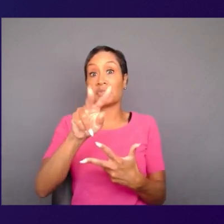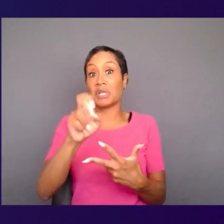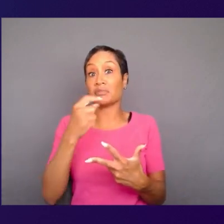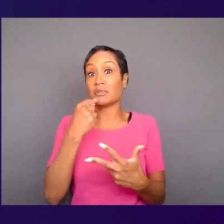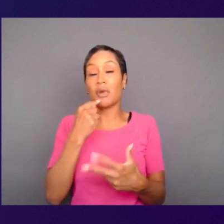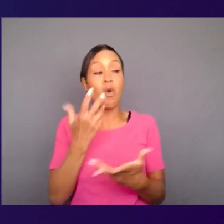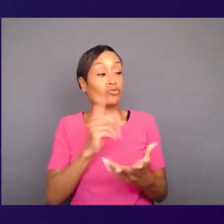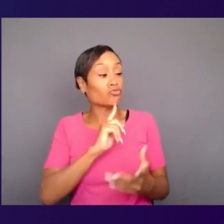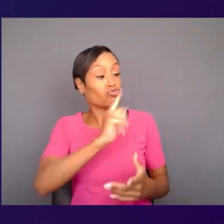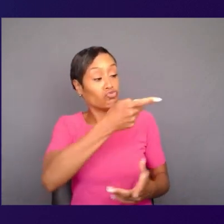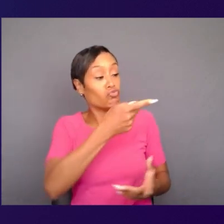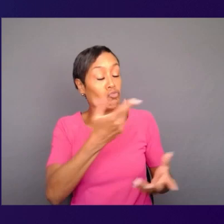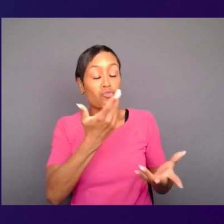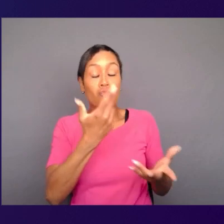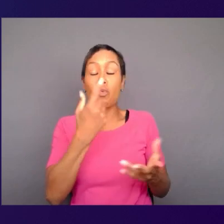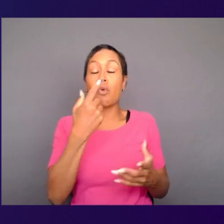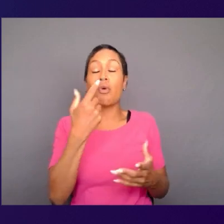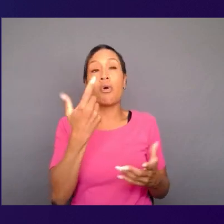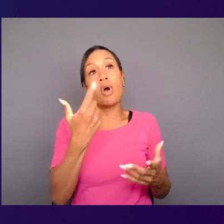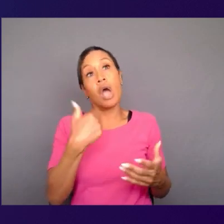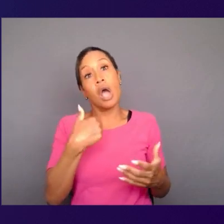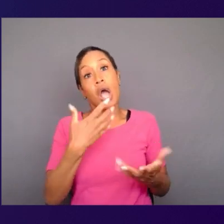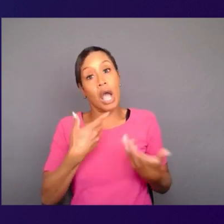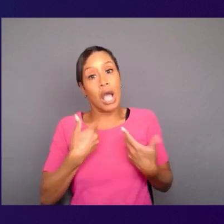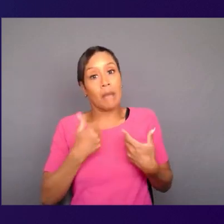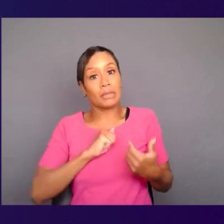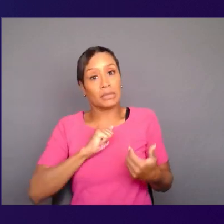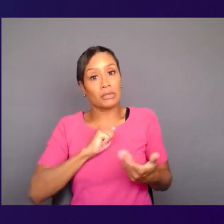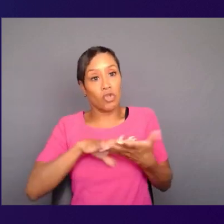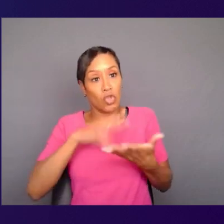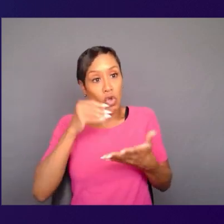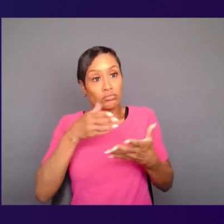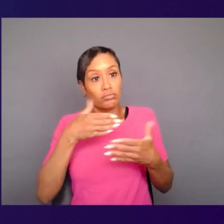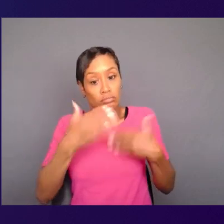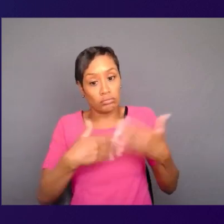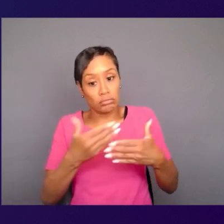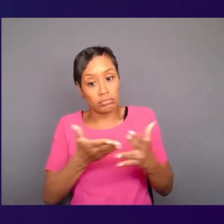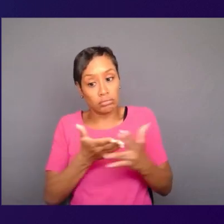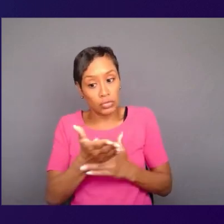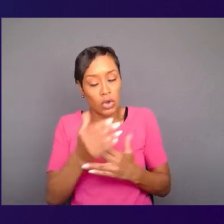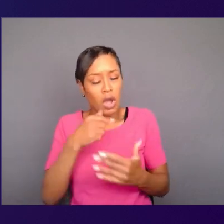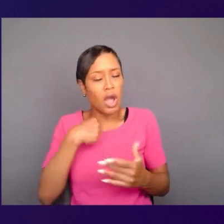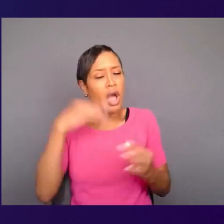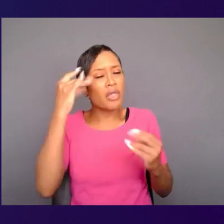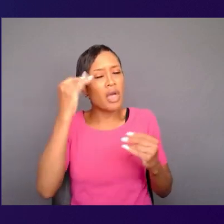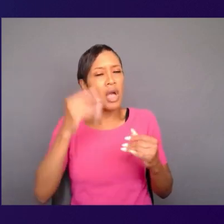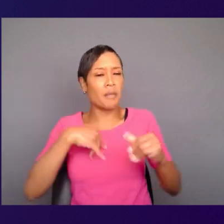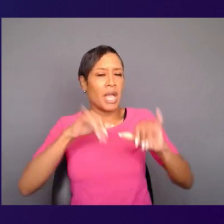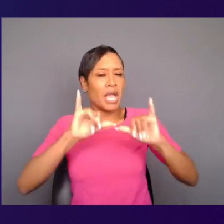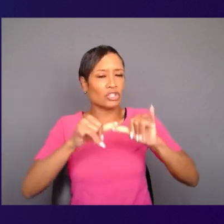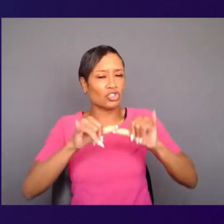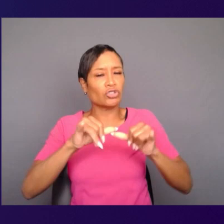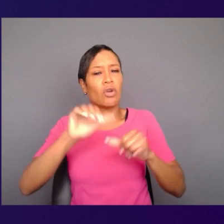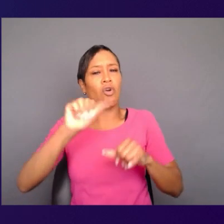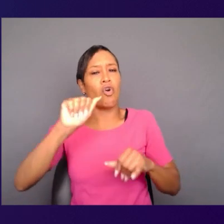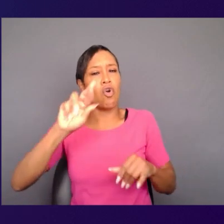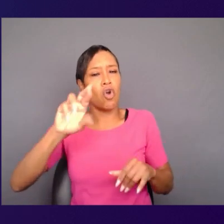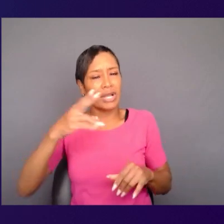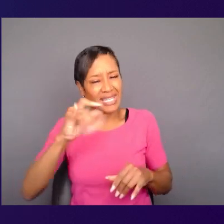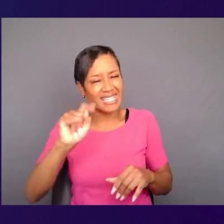of the things that I learned while going through this is that I think with an engineer and architect brain.